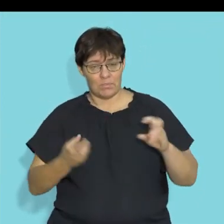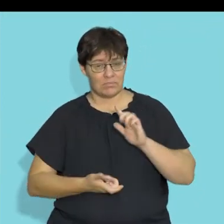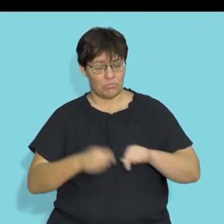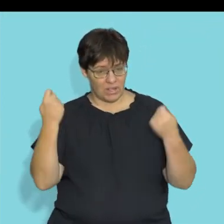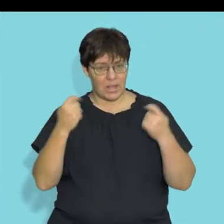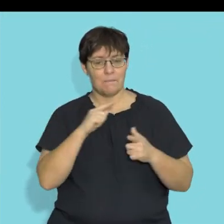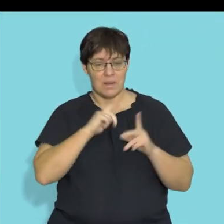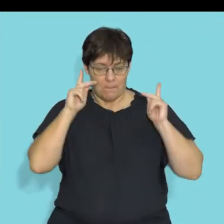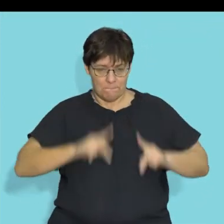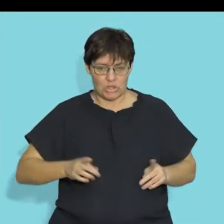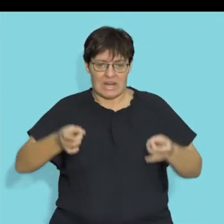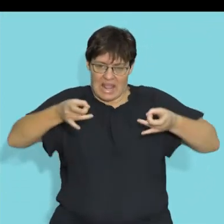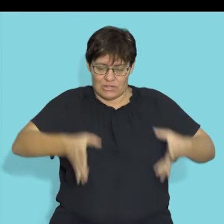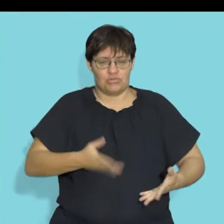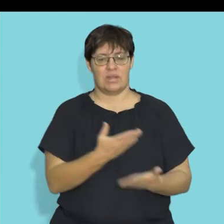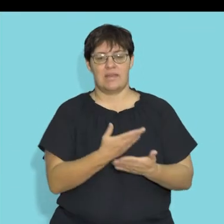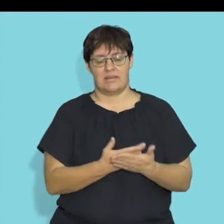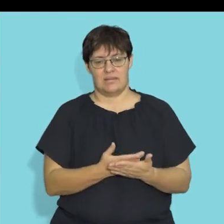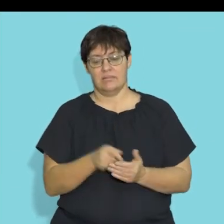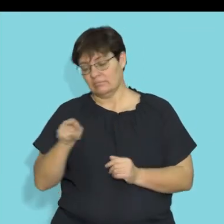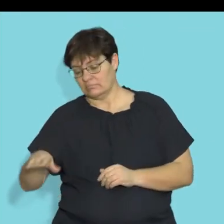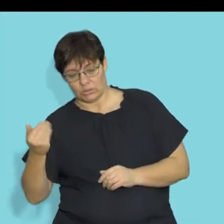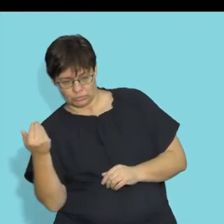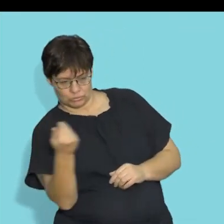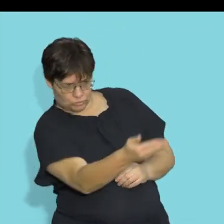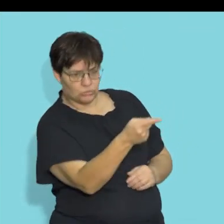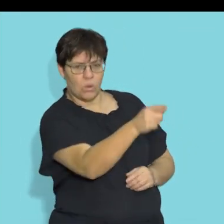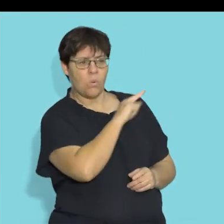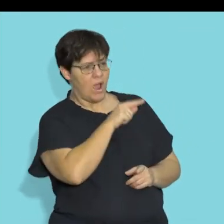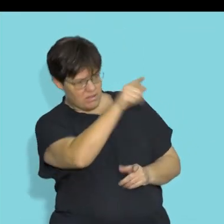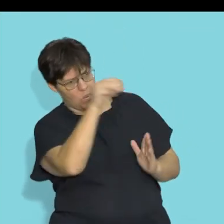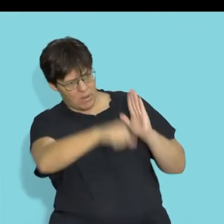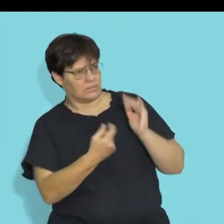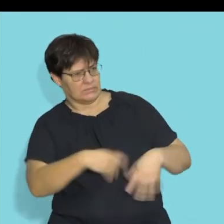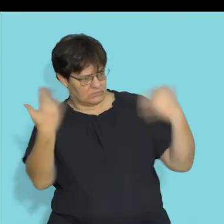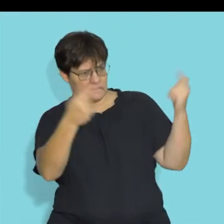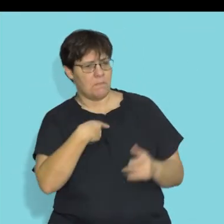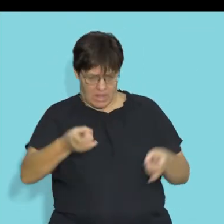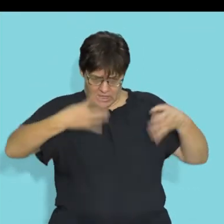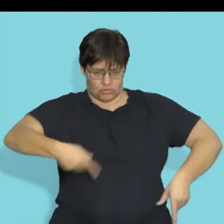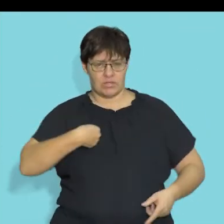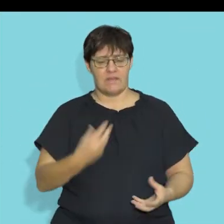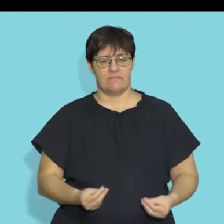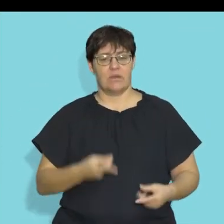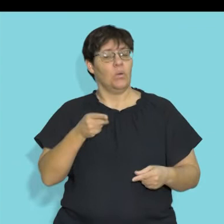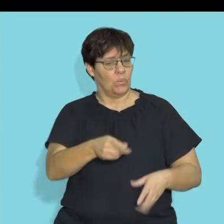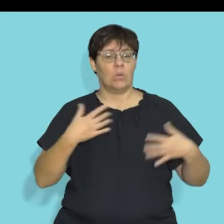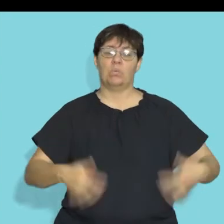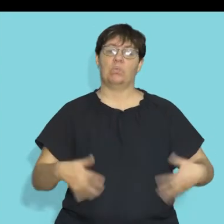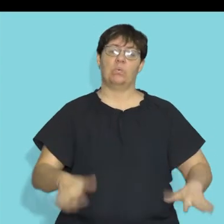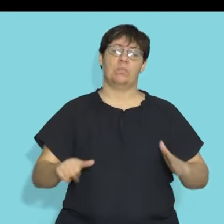can cause physical harm to members who can sue the business. very, very, very